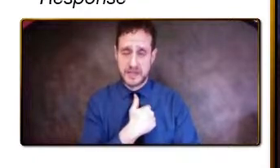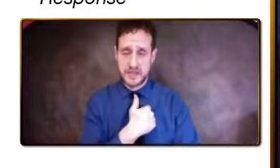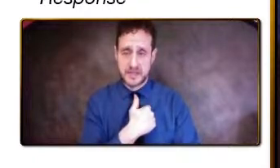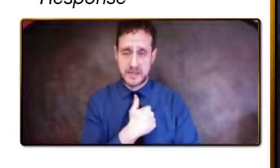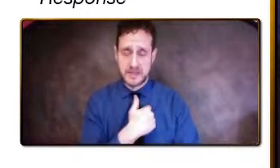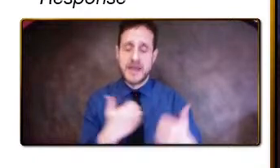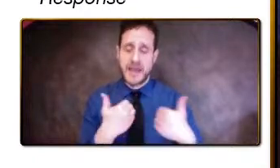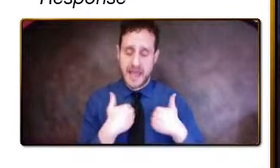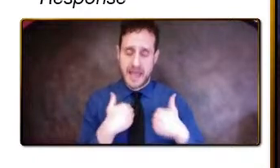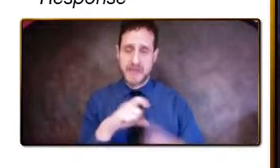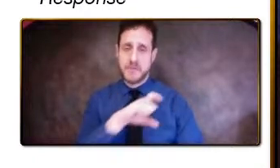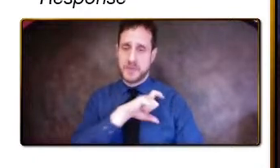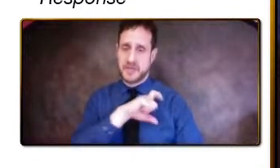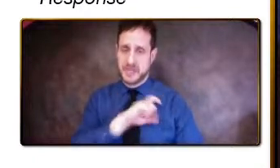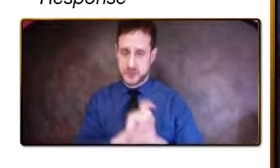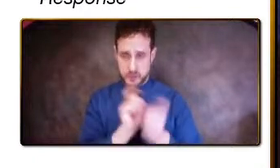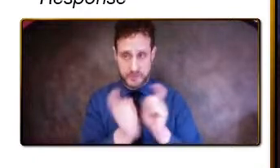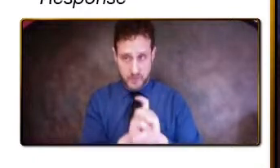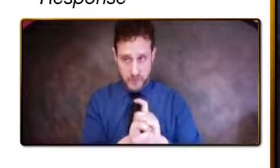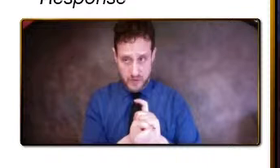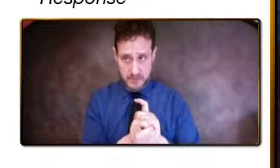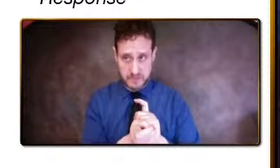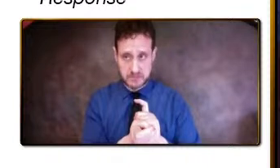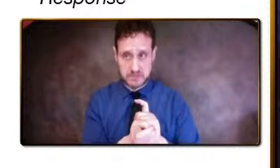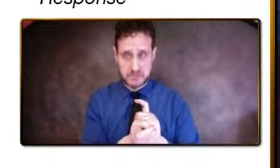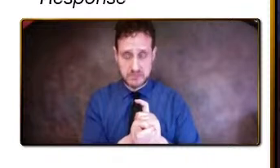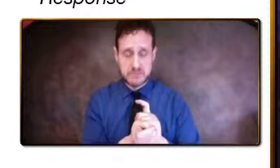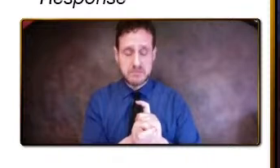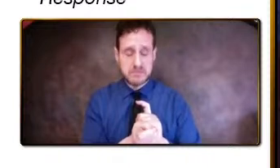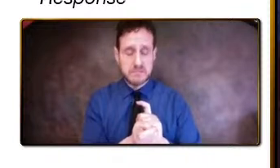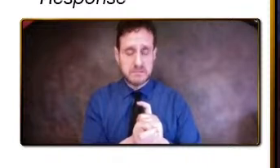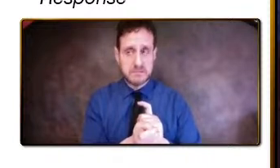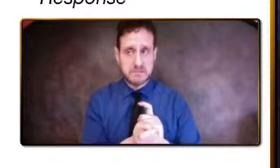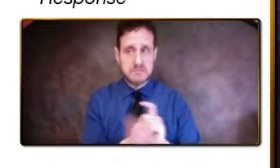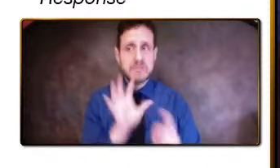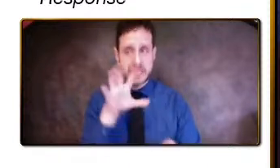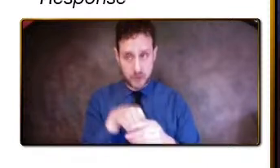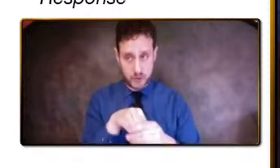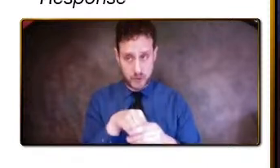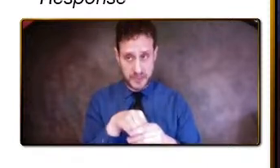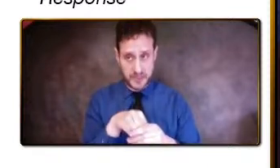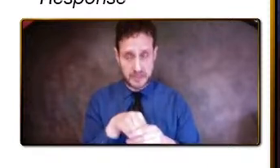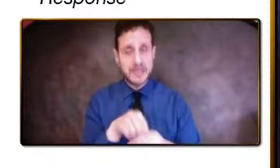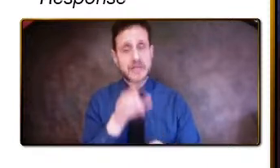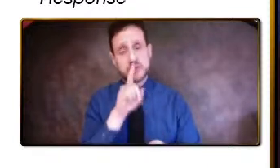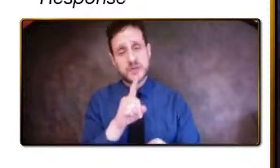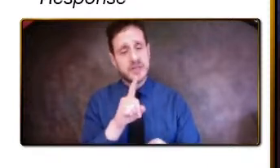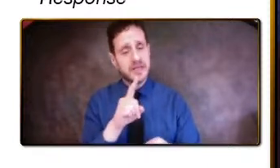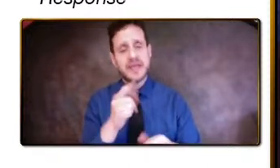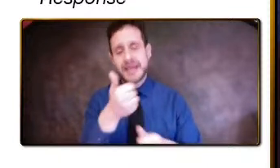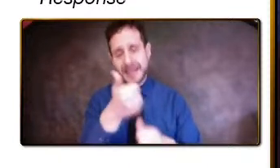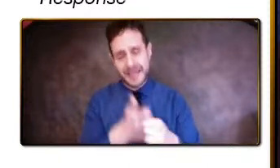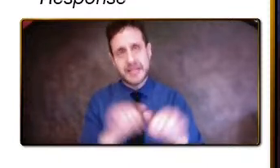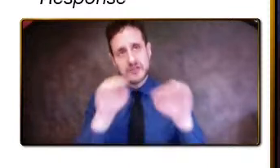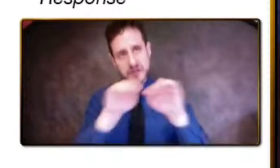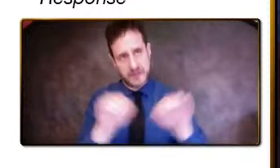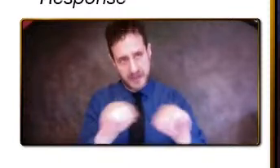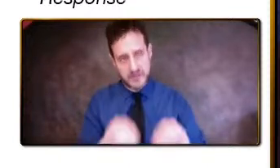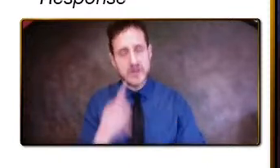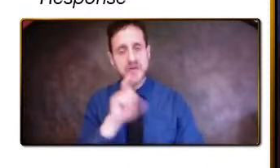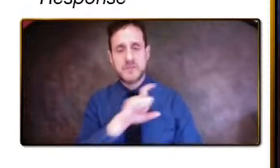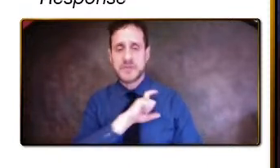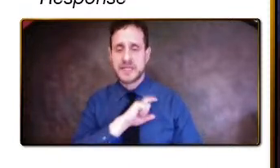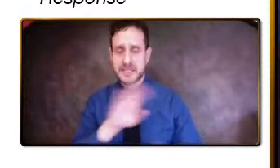have police reform that's incorporated into really every level of policing in the state